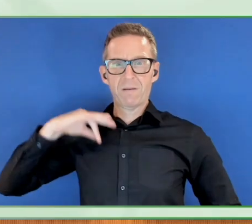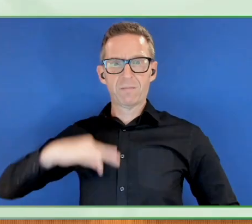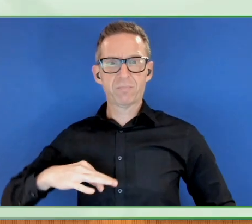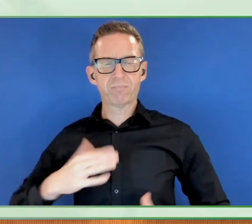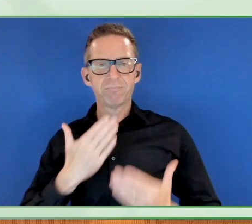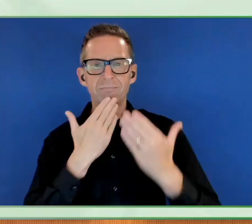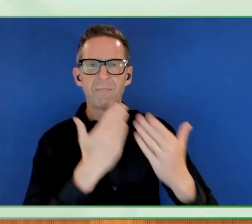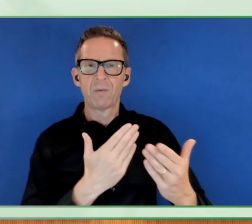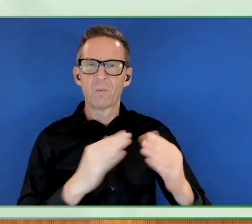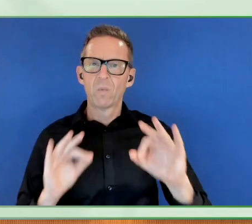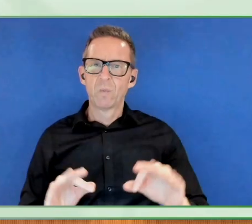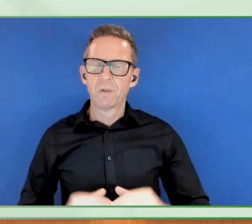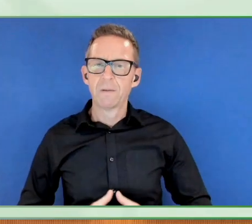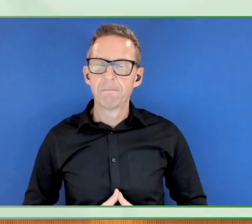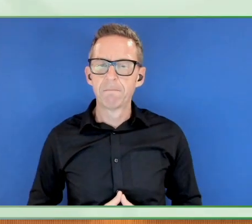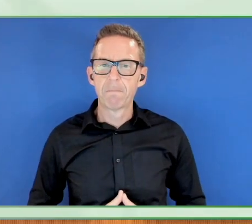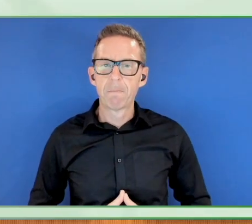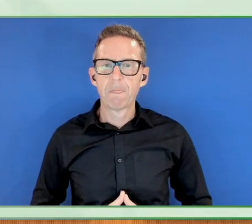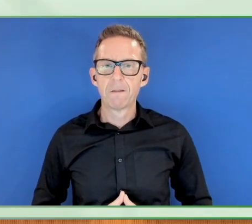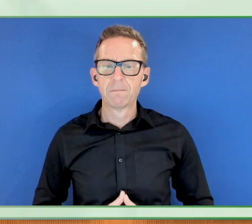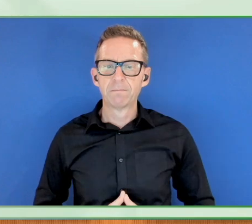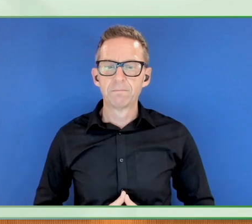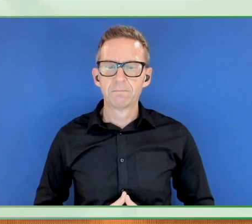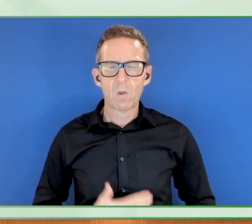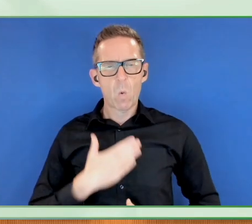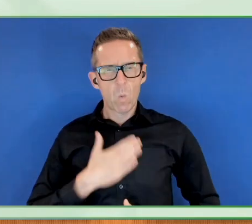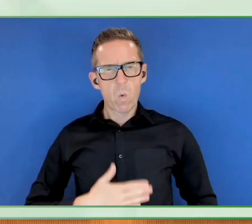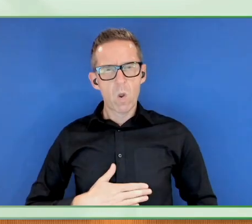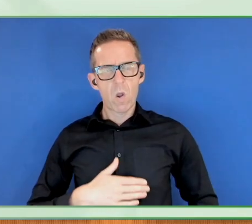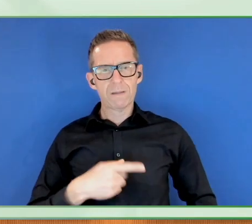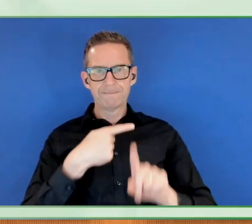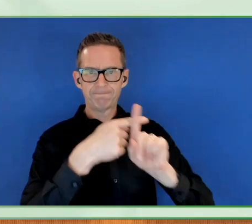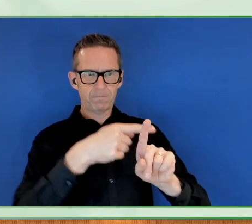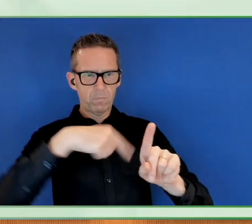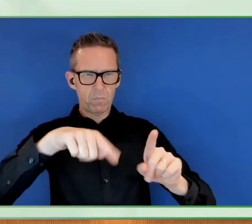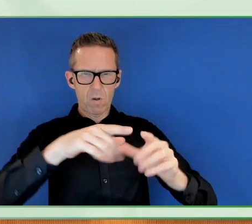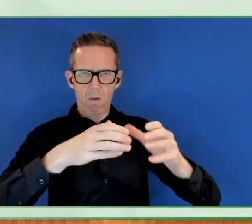as possible. So I think I would say awareness was the